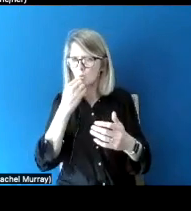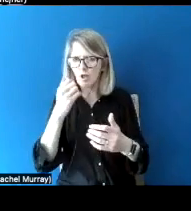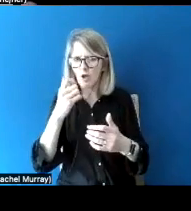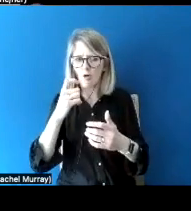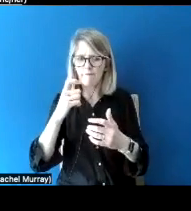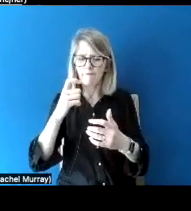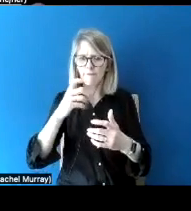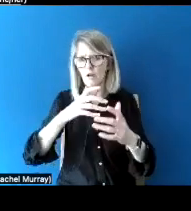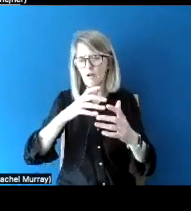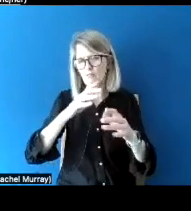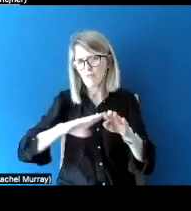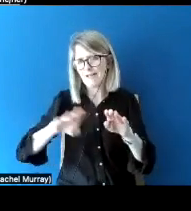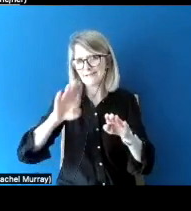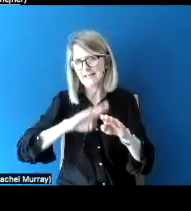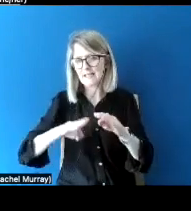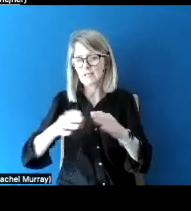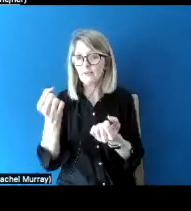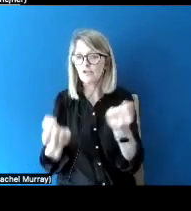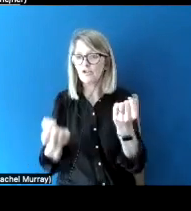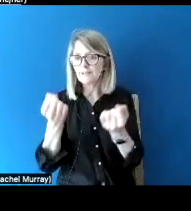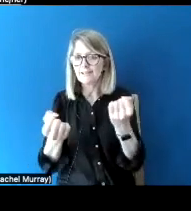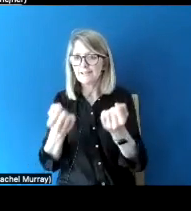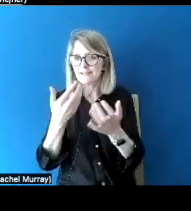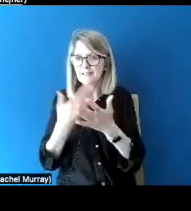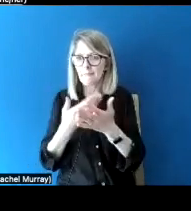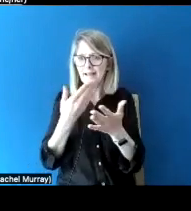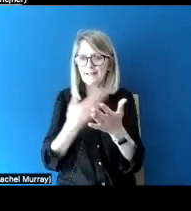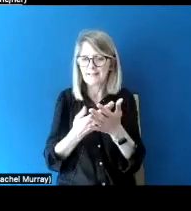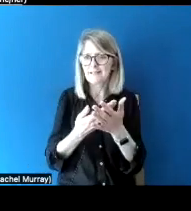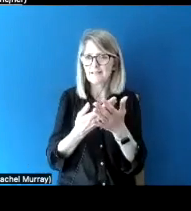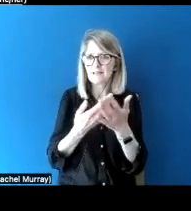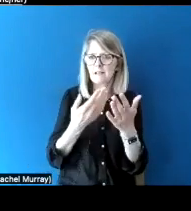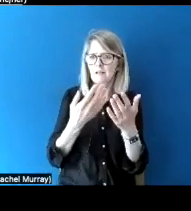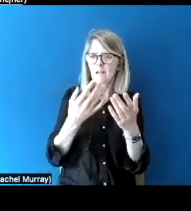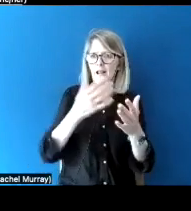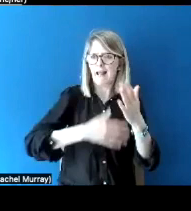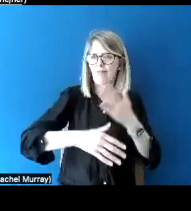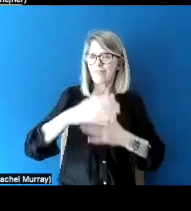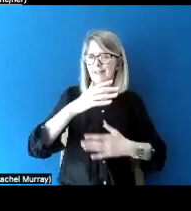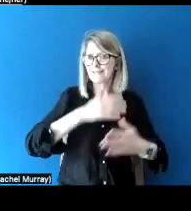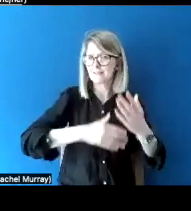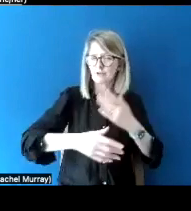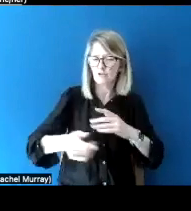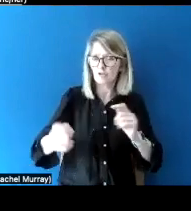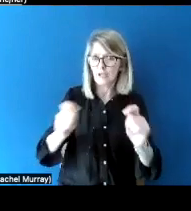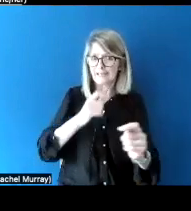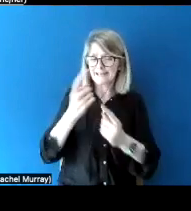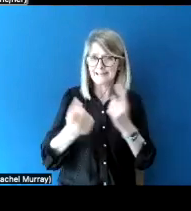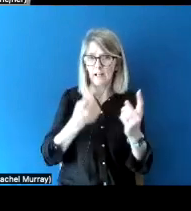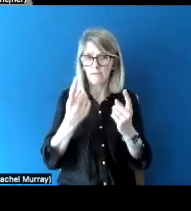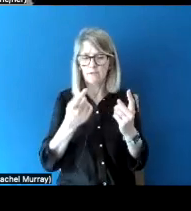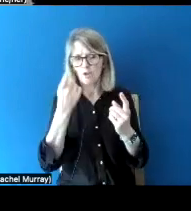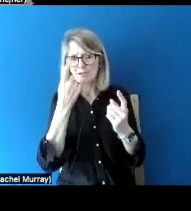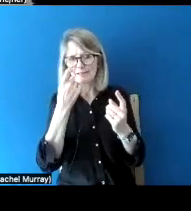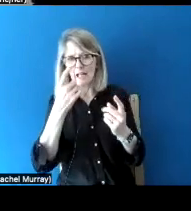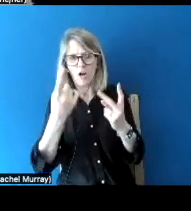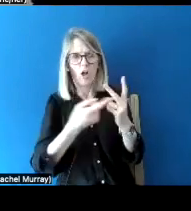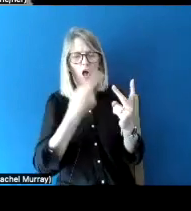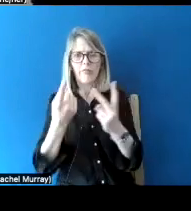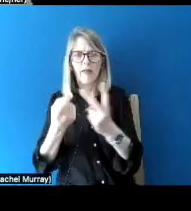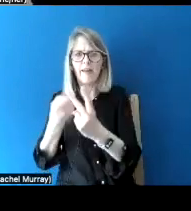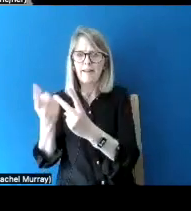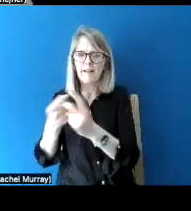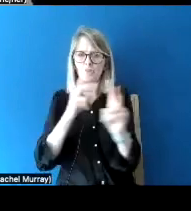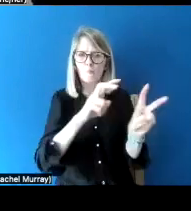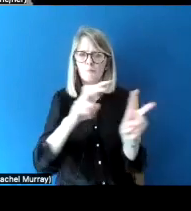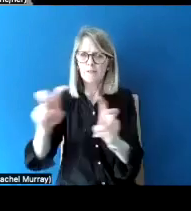other hand, demands that ethics recast itself to understand that there are other subjects other than normative one.